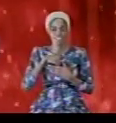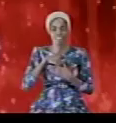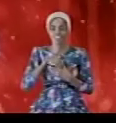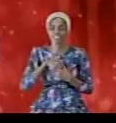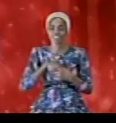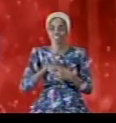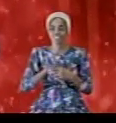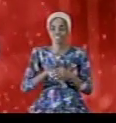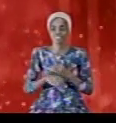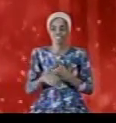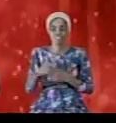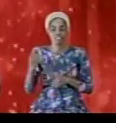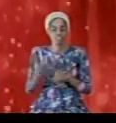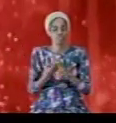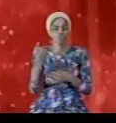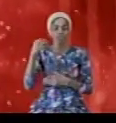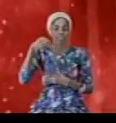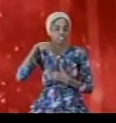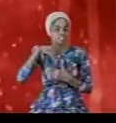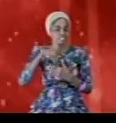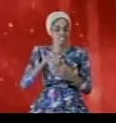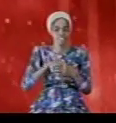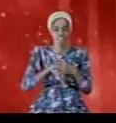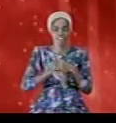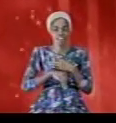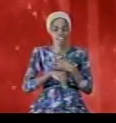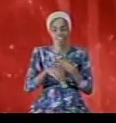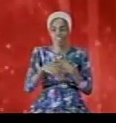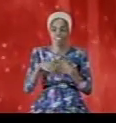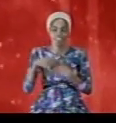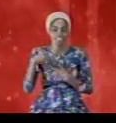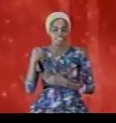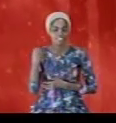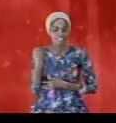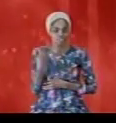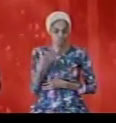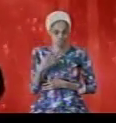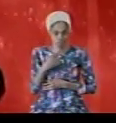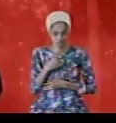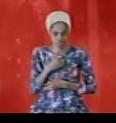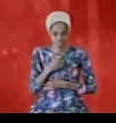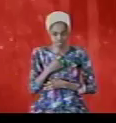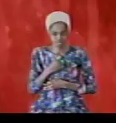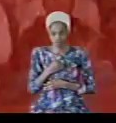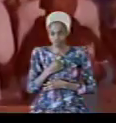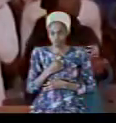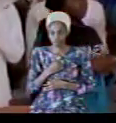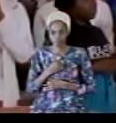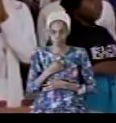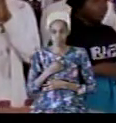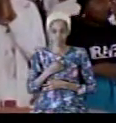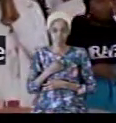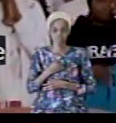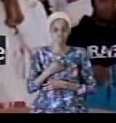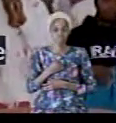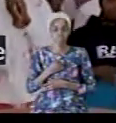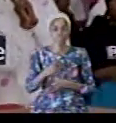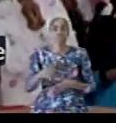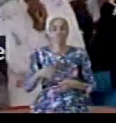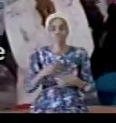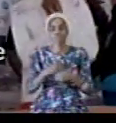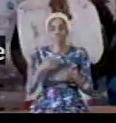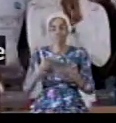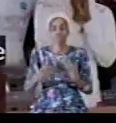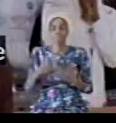inside, from the inside of me. May